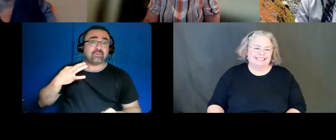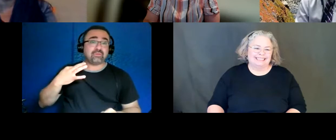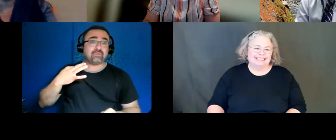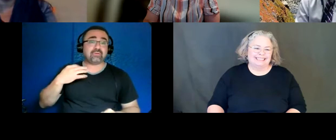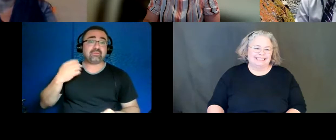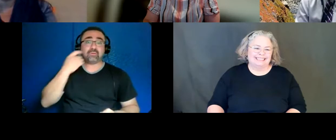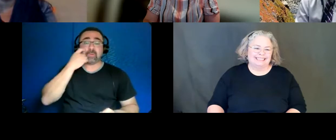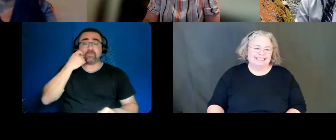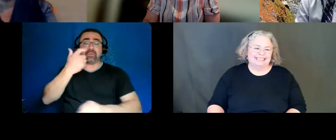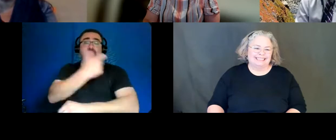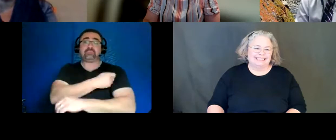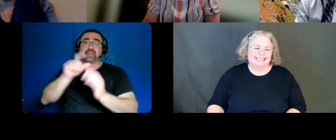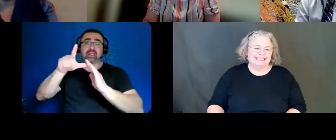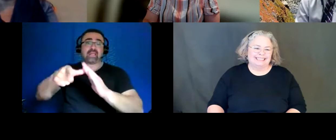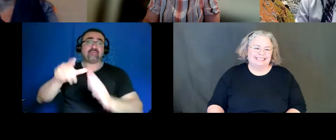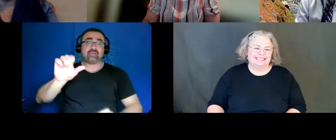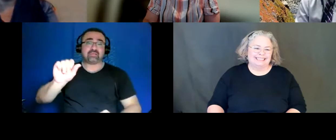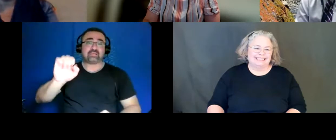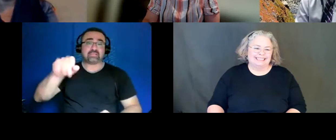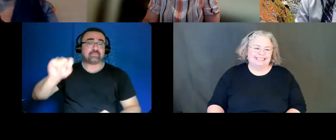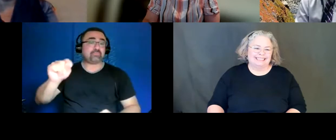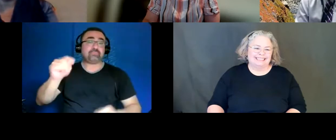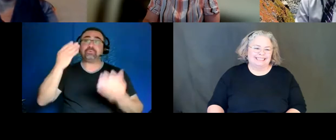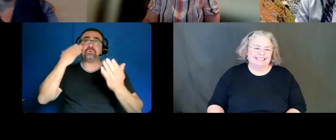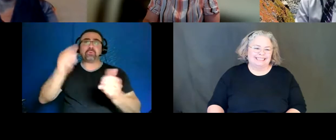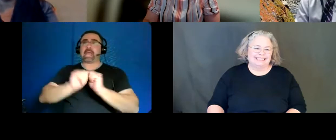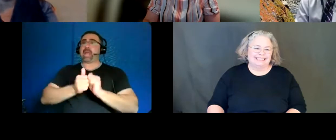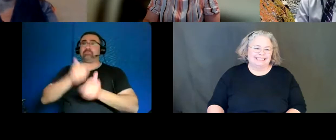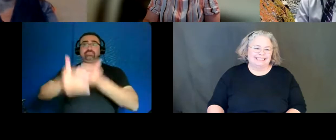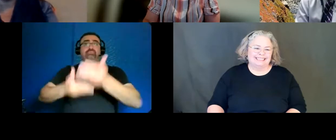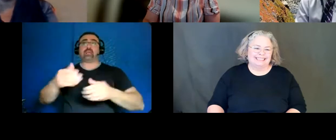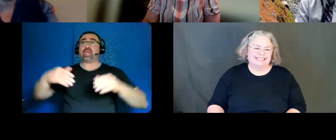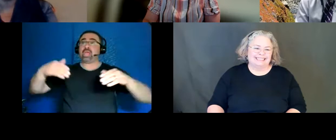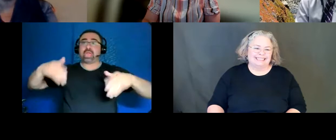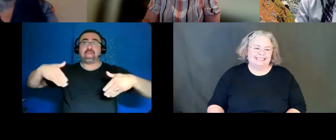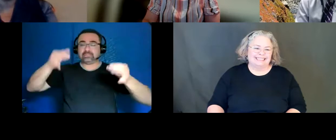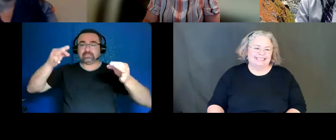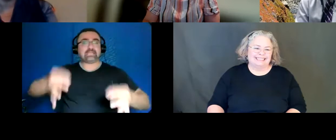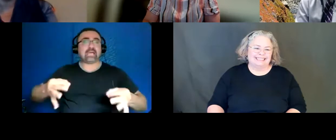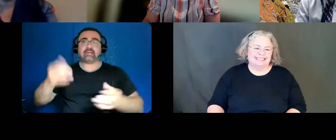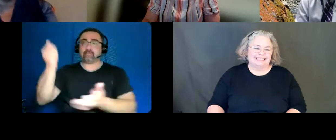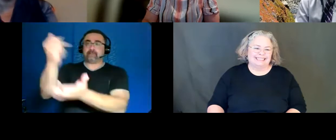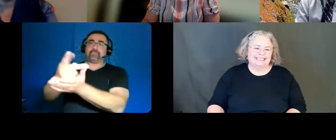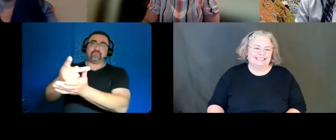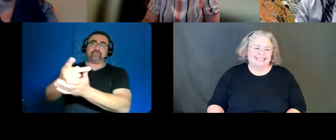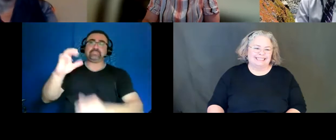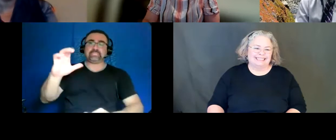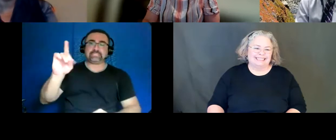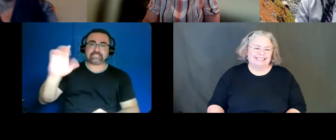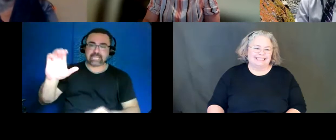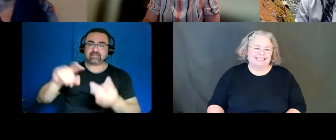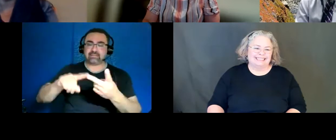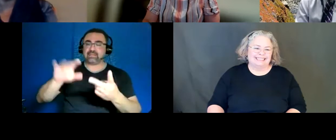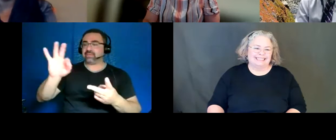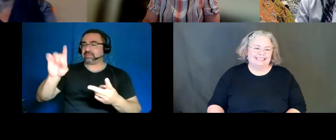dose later on in September. We don't know how that's going to work out yet, because it has not been approved by CDC and FDA yet,